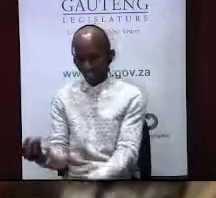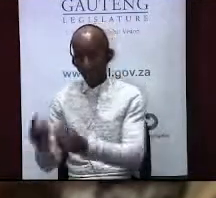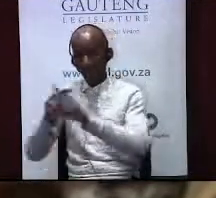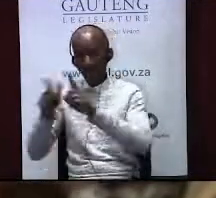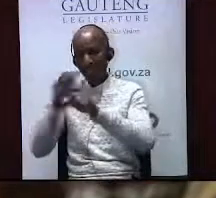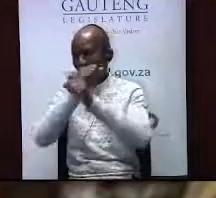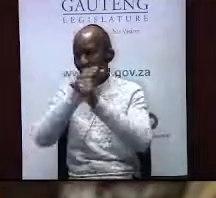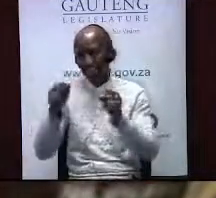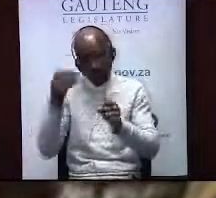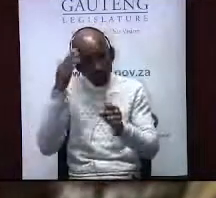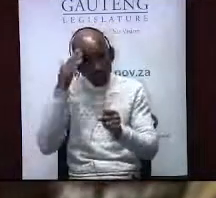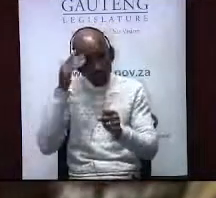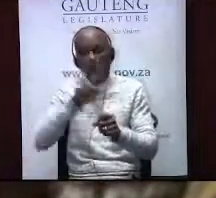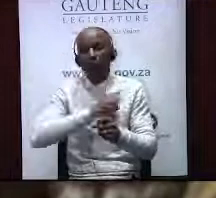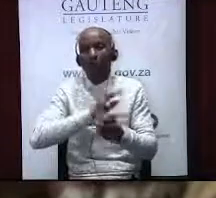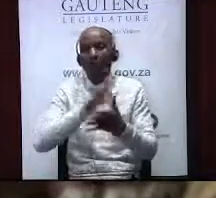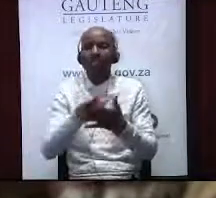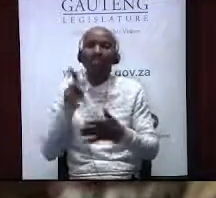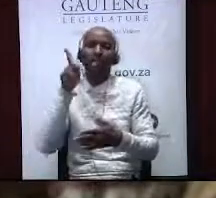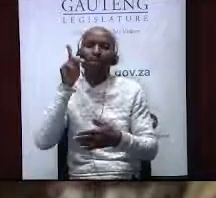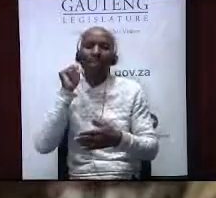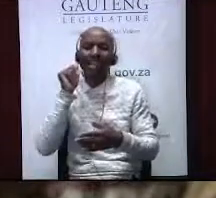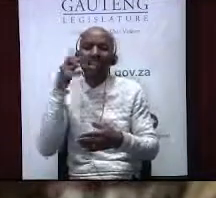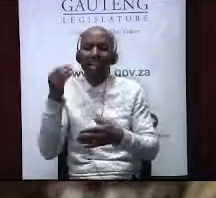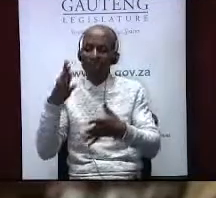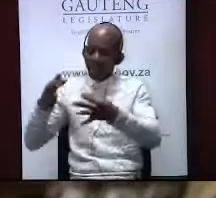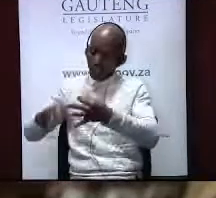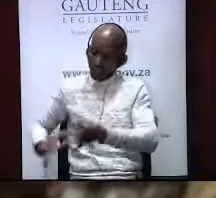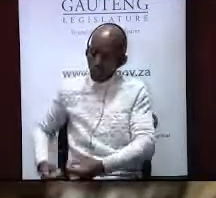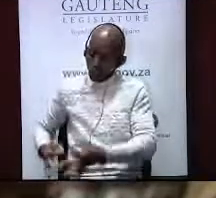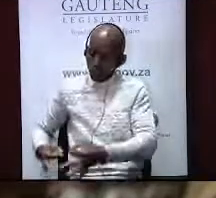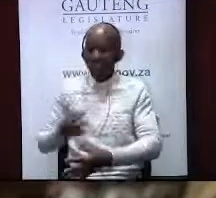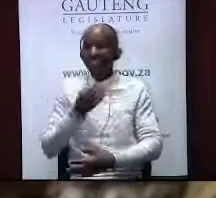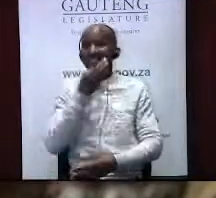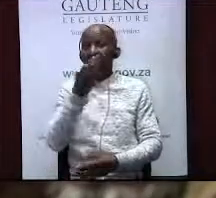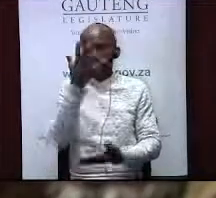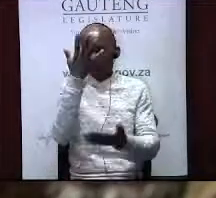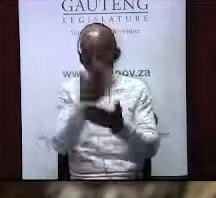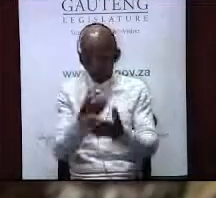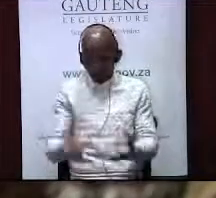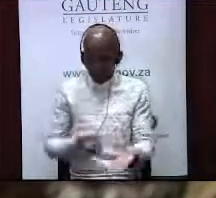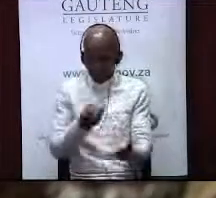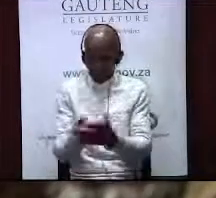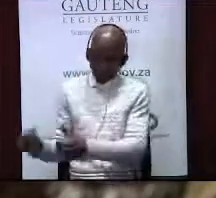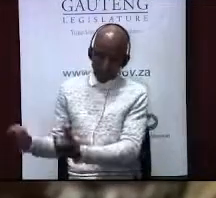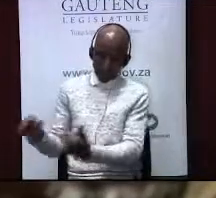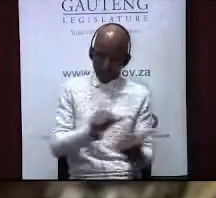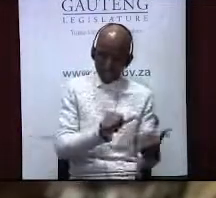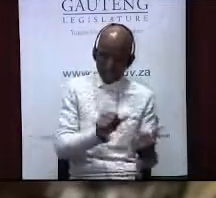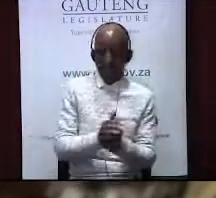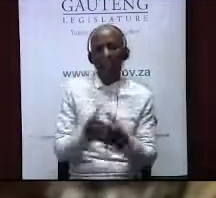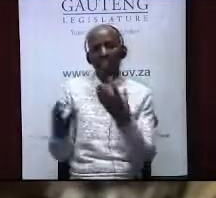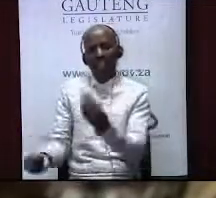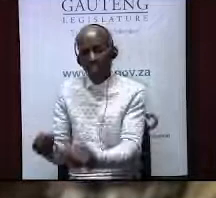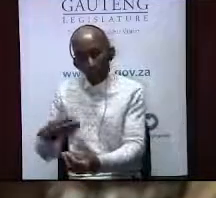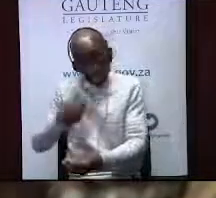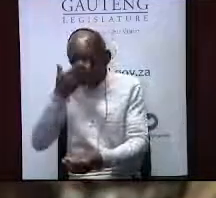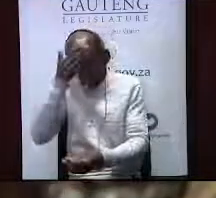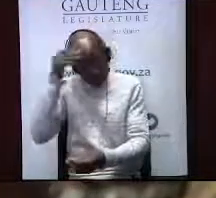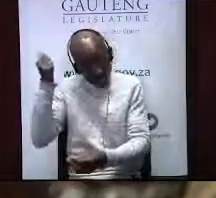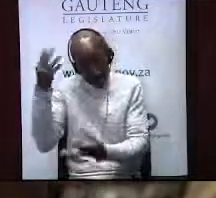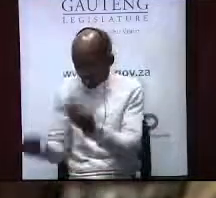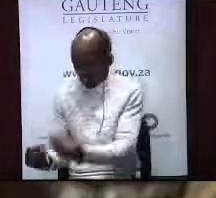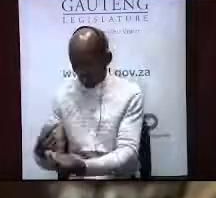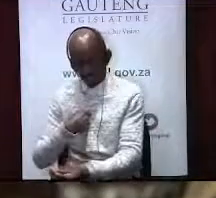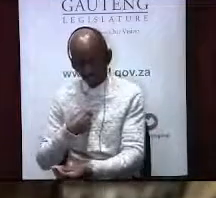but I did not know because the man had the document that said I must be granted back the custody. I don't know my